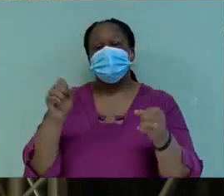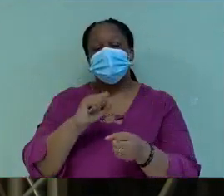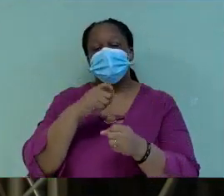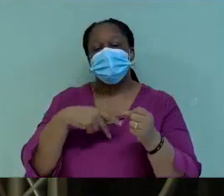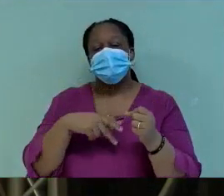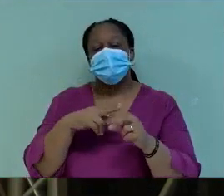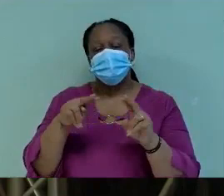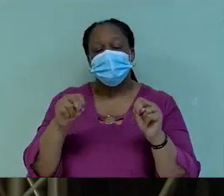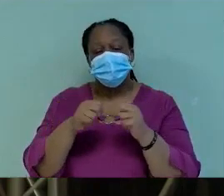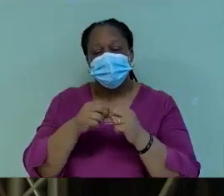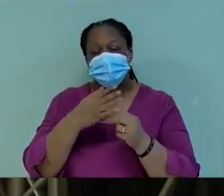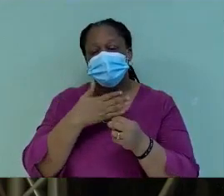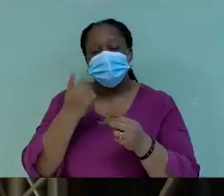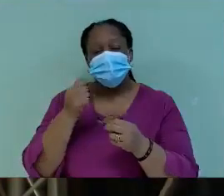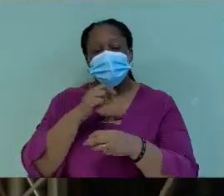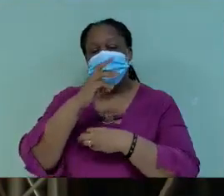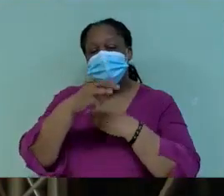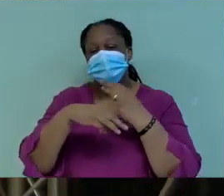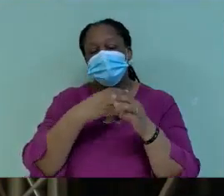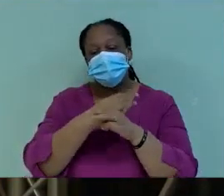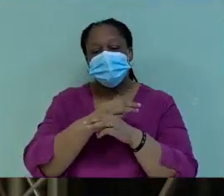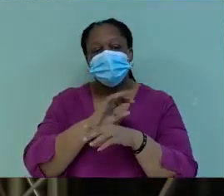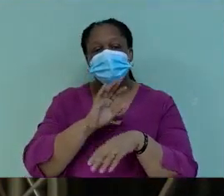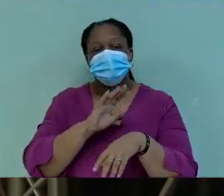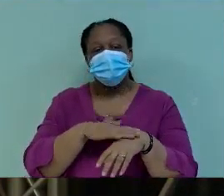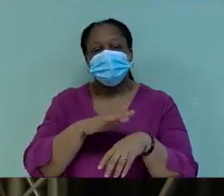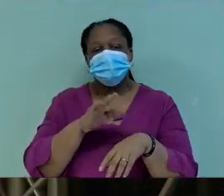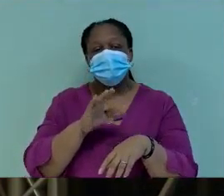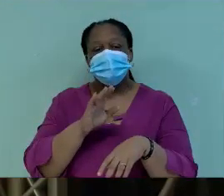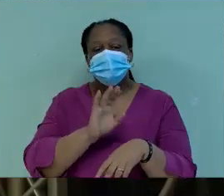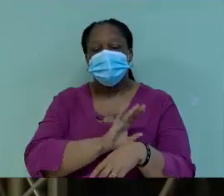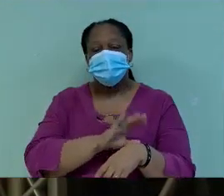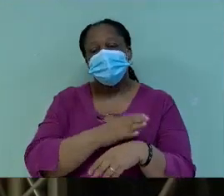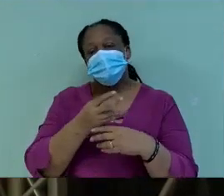Nevis and online overseas.